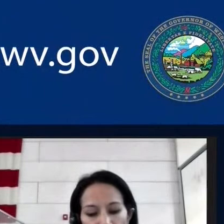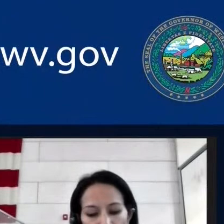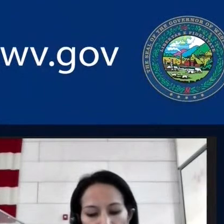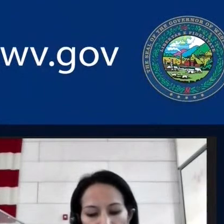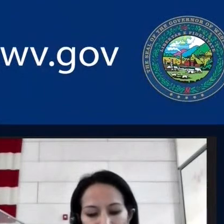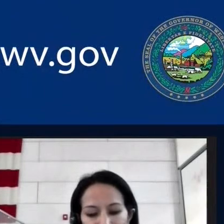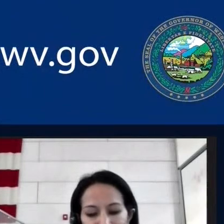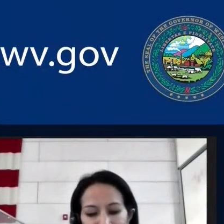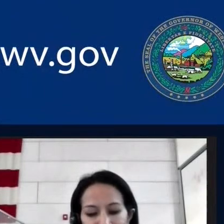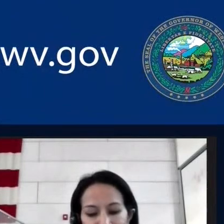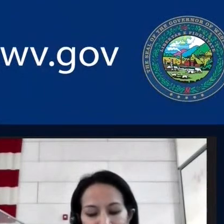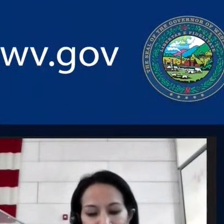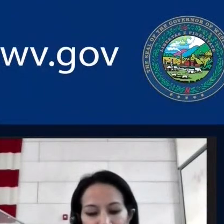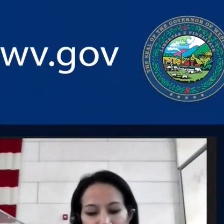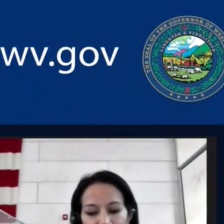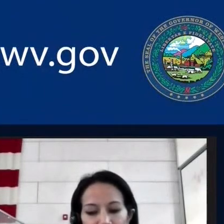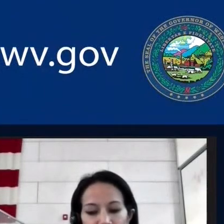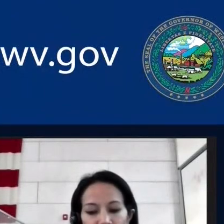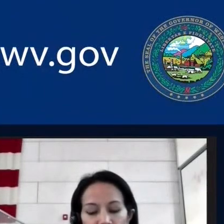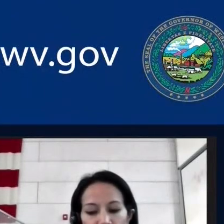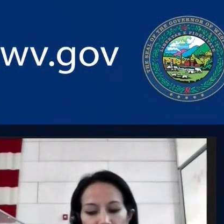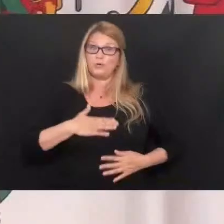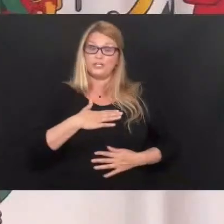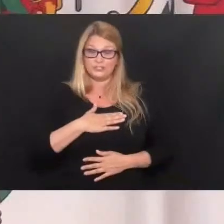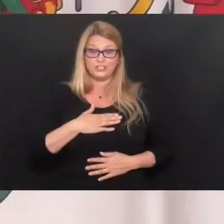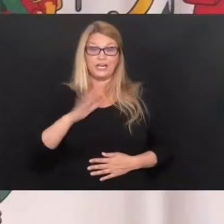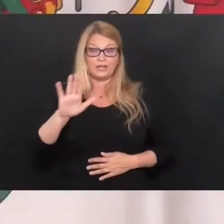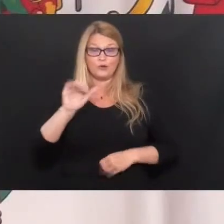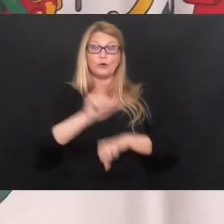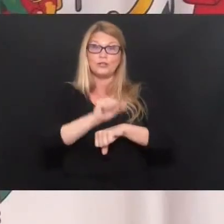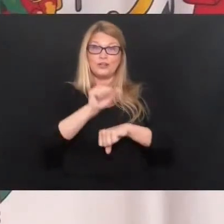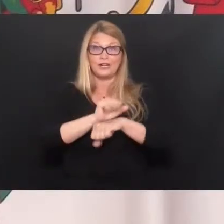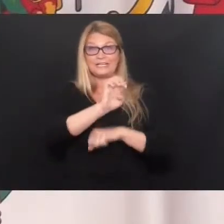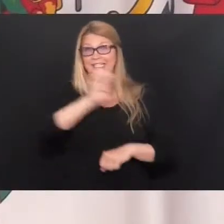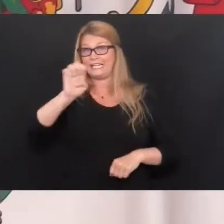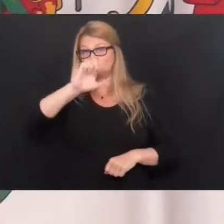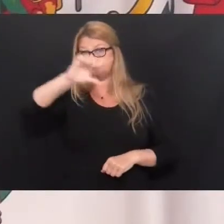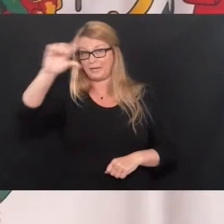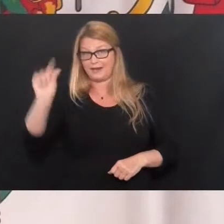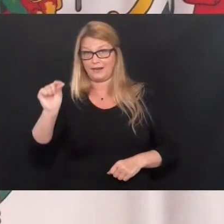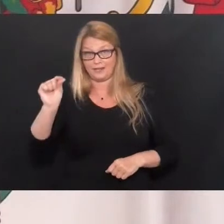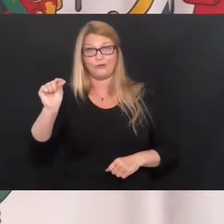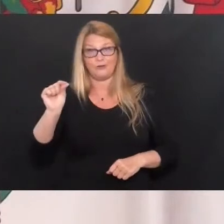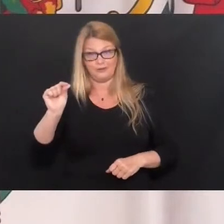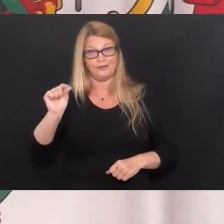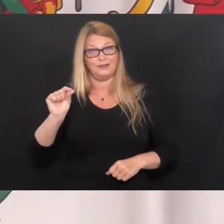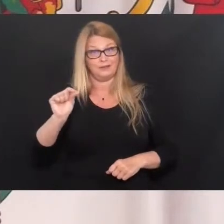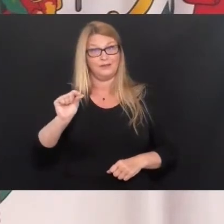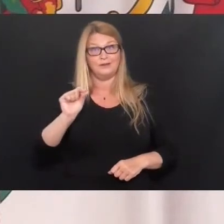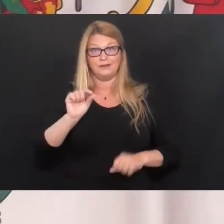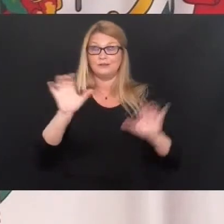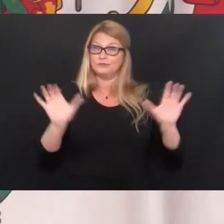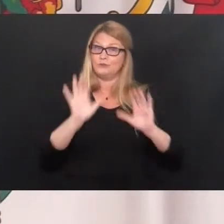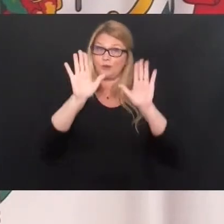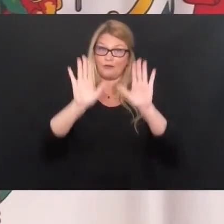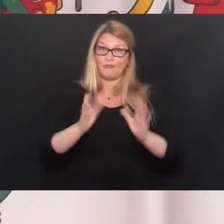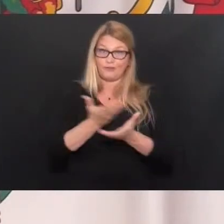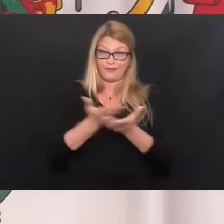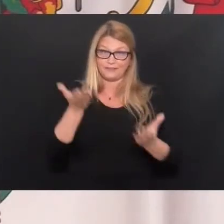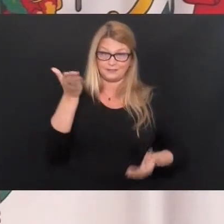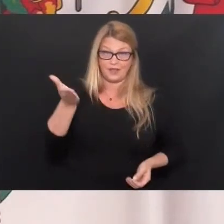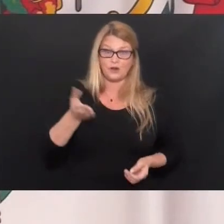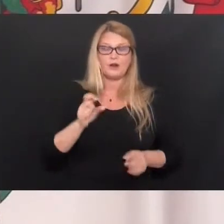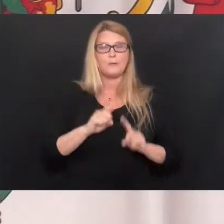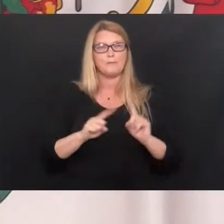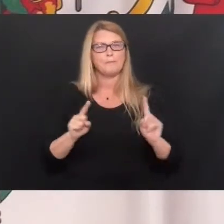Well, Mark, listen, I appreciate all you do up there in the Great Eastern Panhandle and everything all the time. And